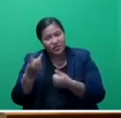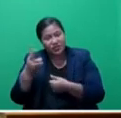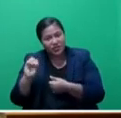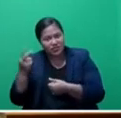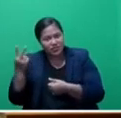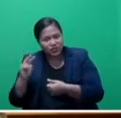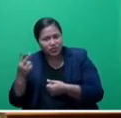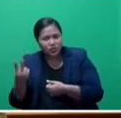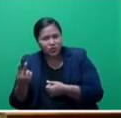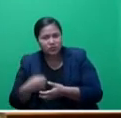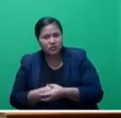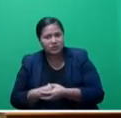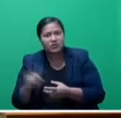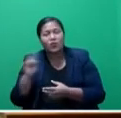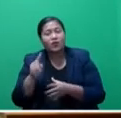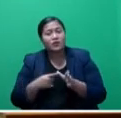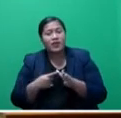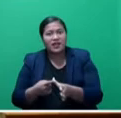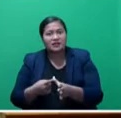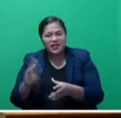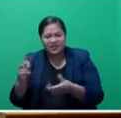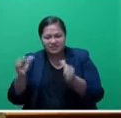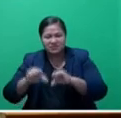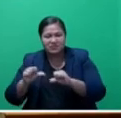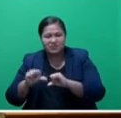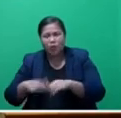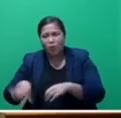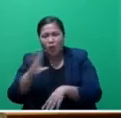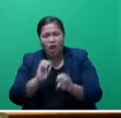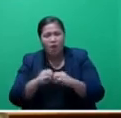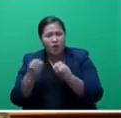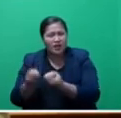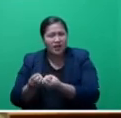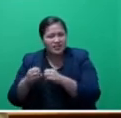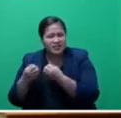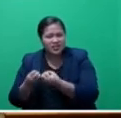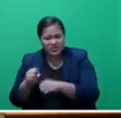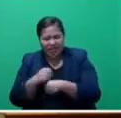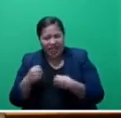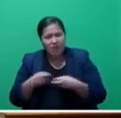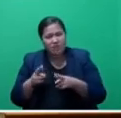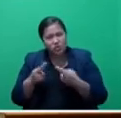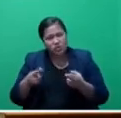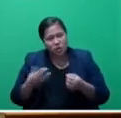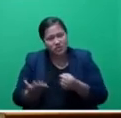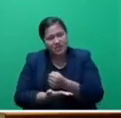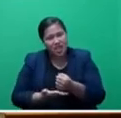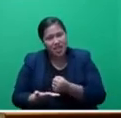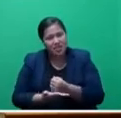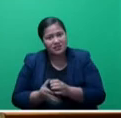is the answer to the failed reorganization and step-brotherly treatment of our resource-based sectors? This is